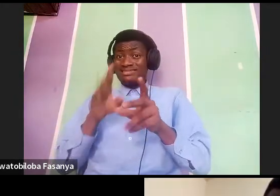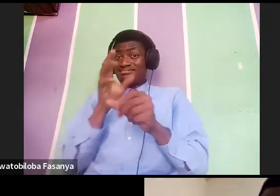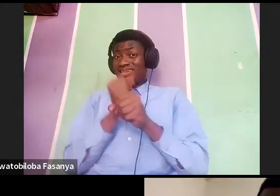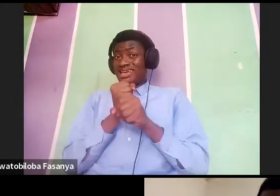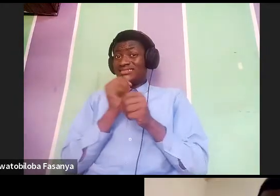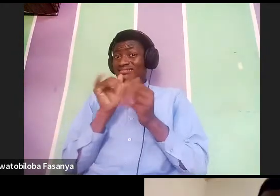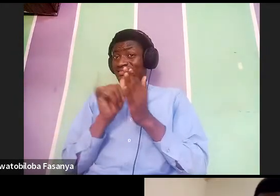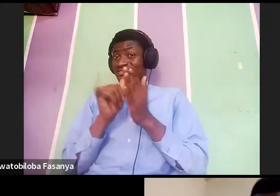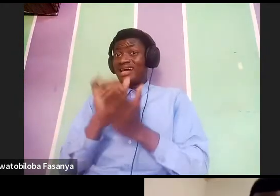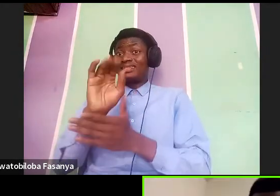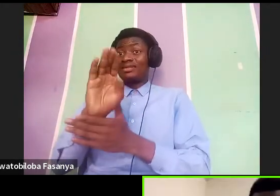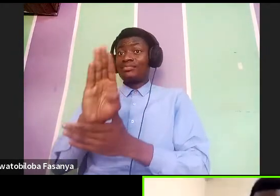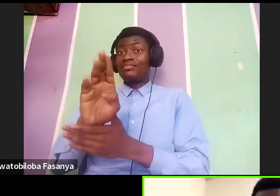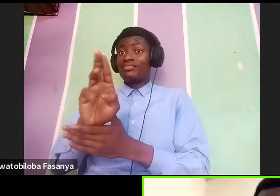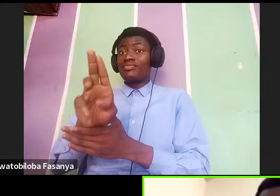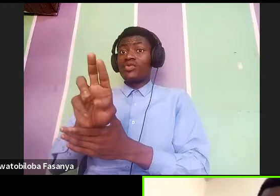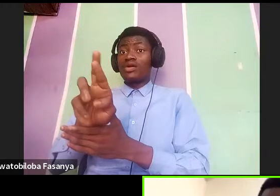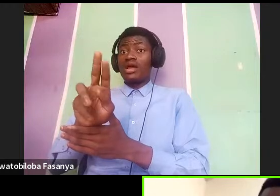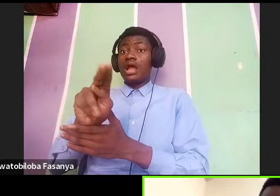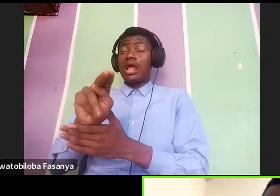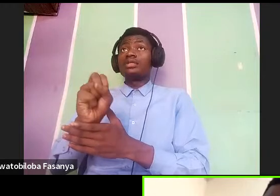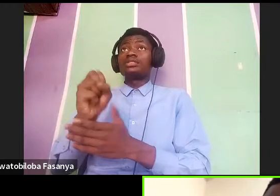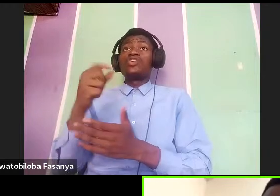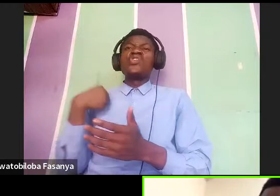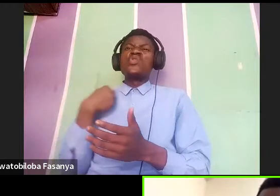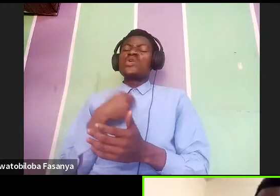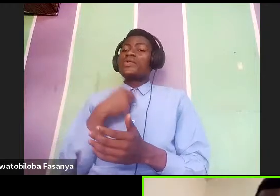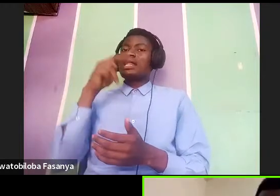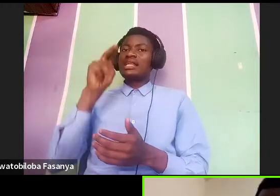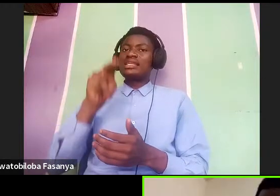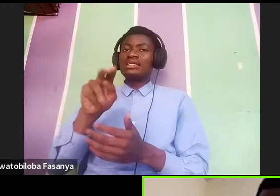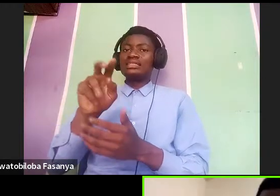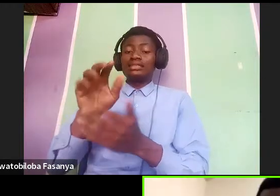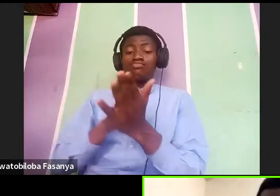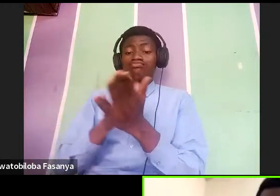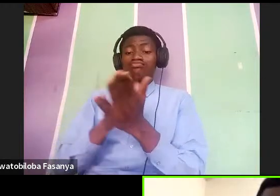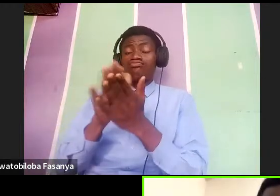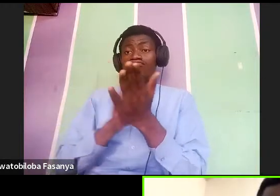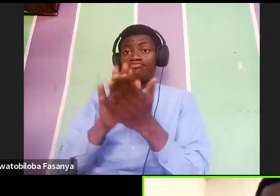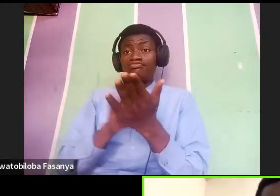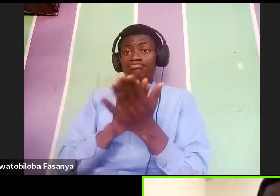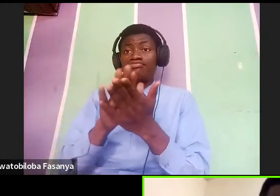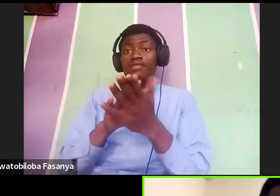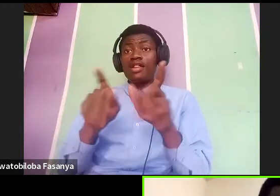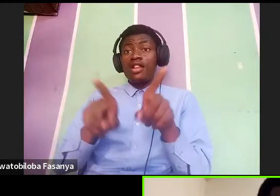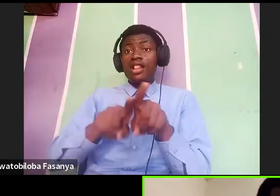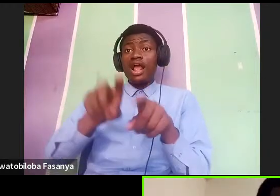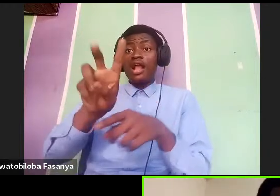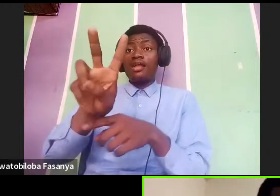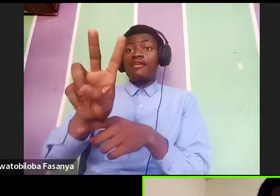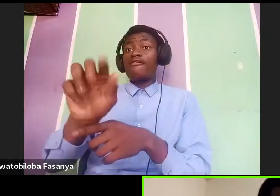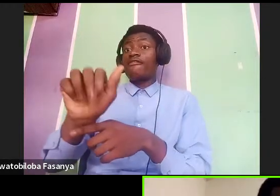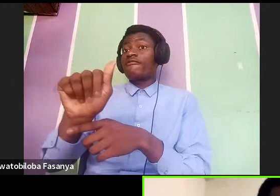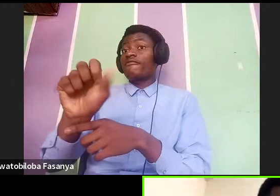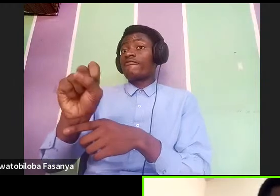a barrier layer like Vaseline, and that way you prevent infections from happening.